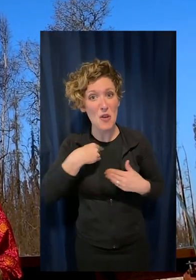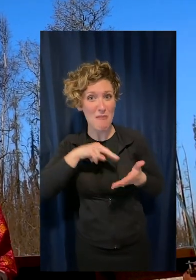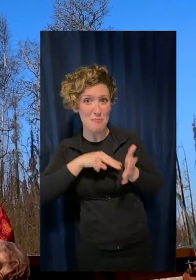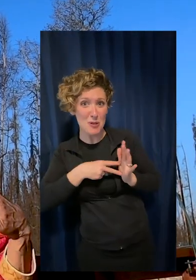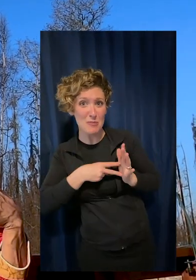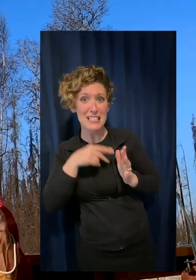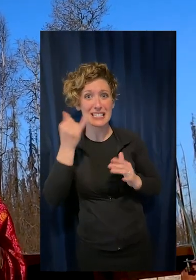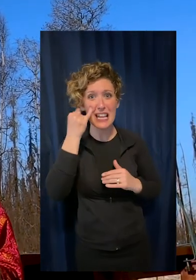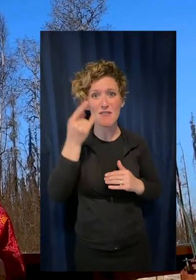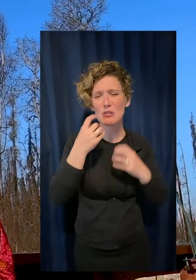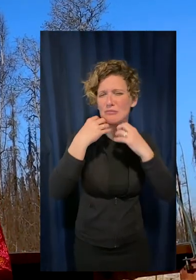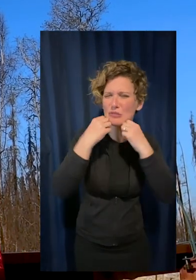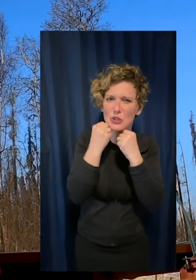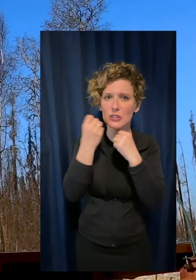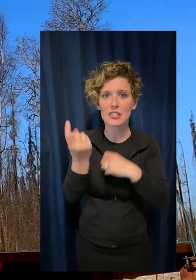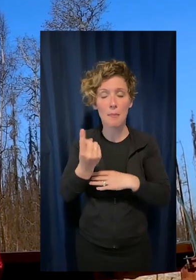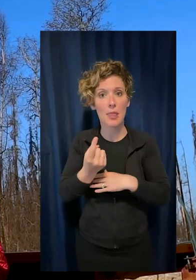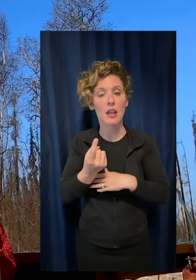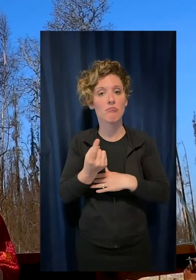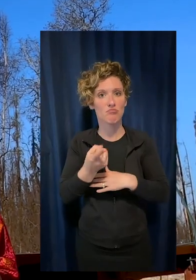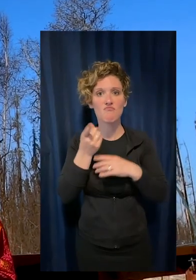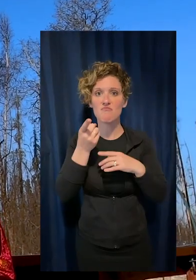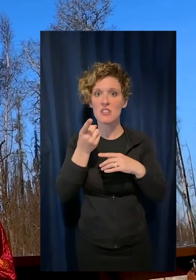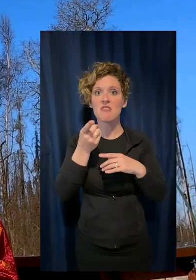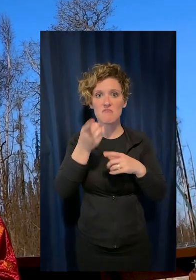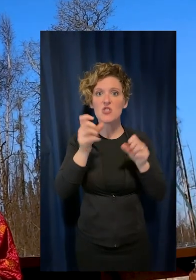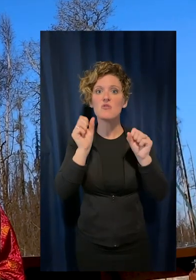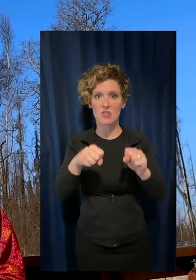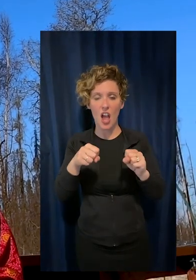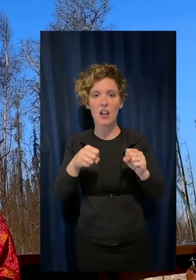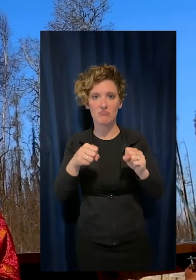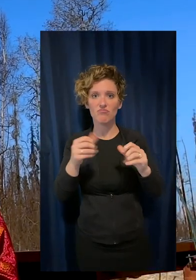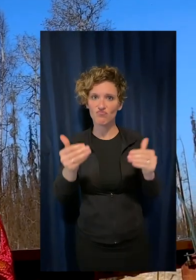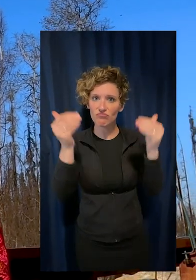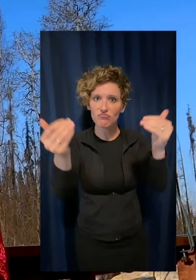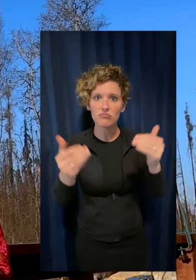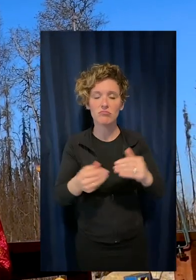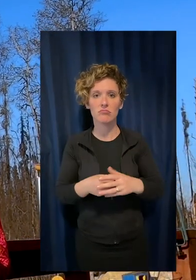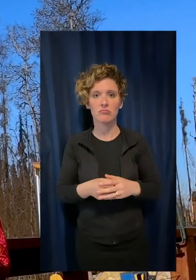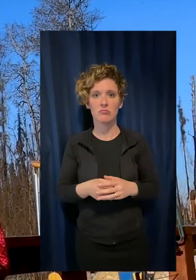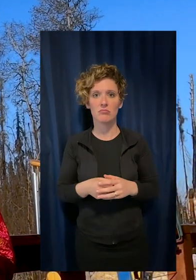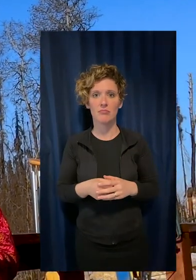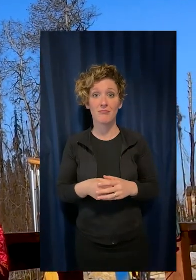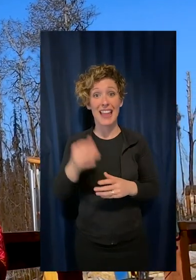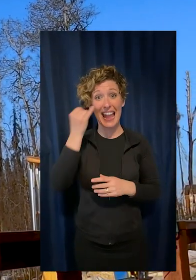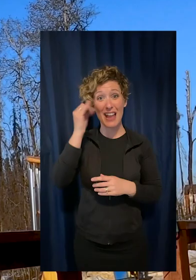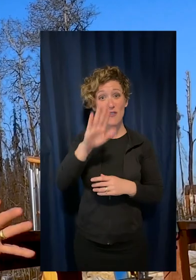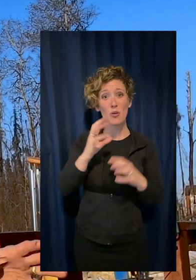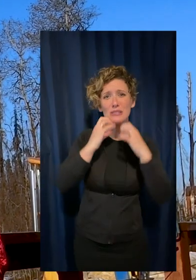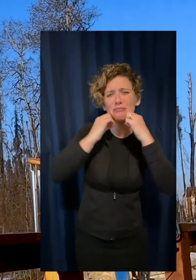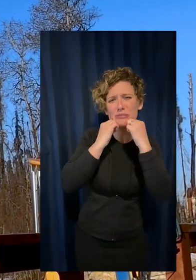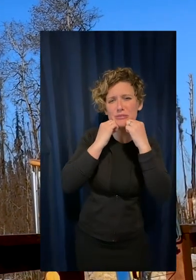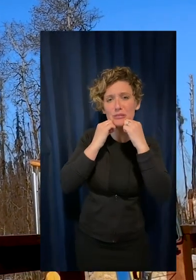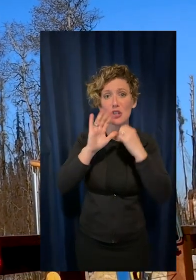positive, anything that's outside of yourself and into the community and focuses on bettering the lives of